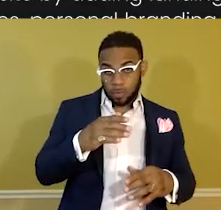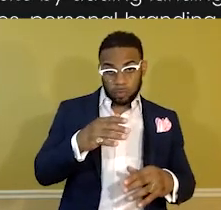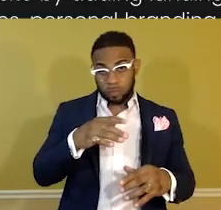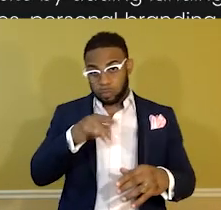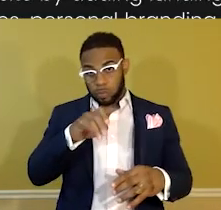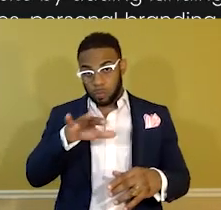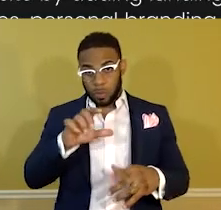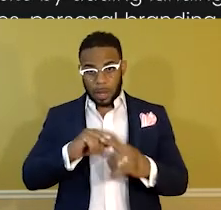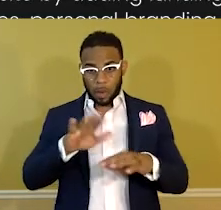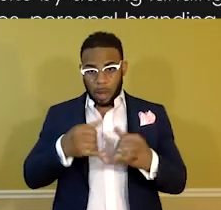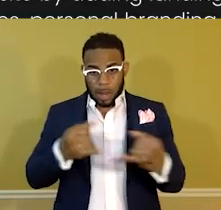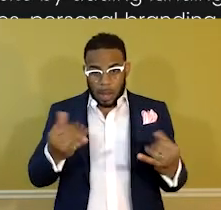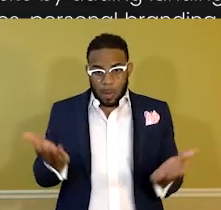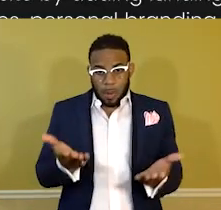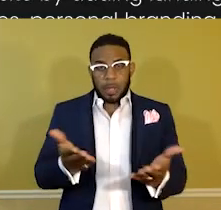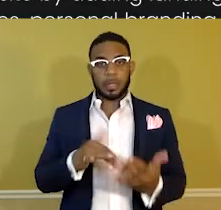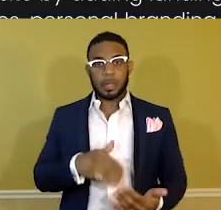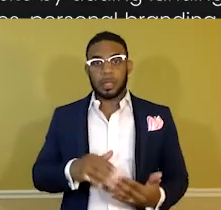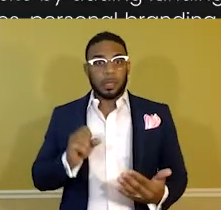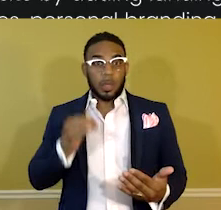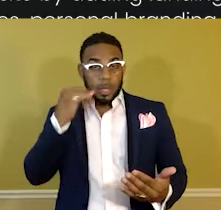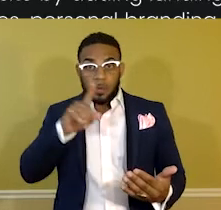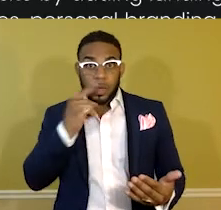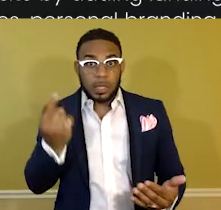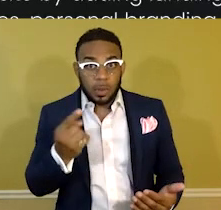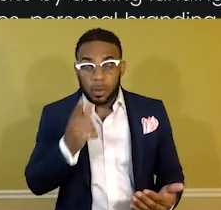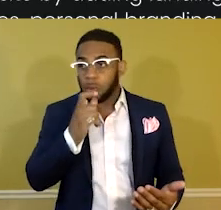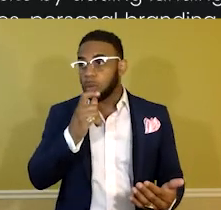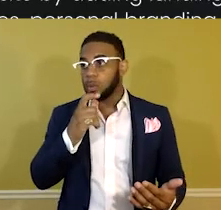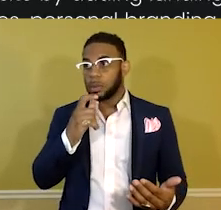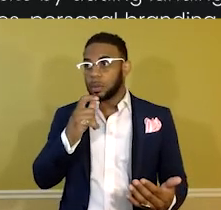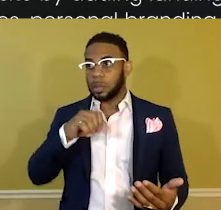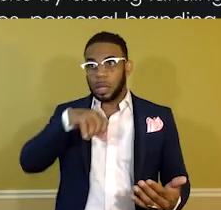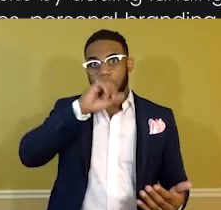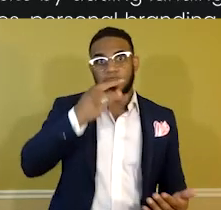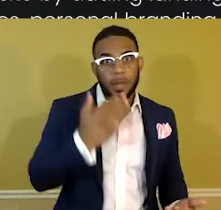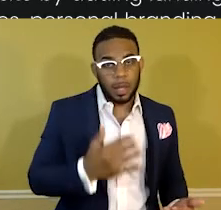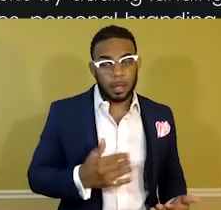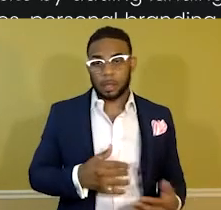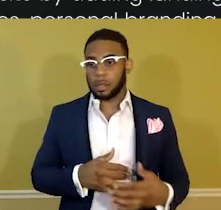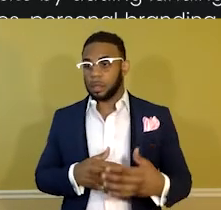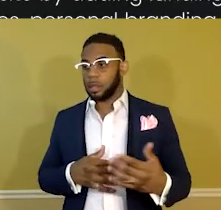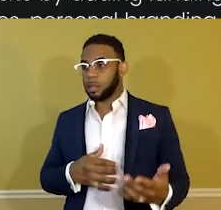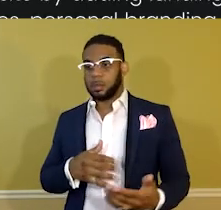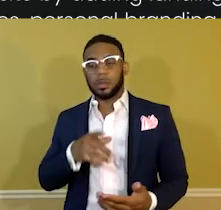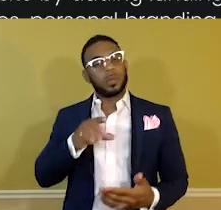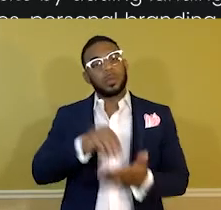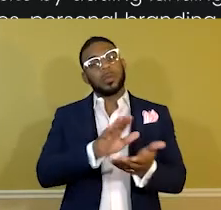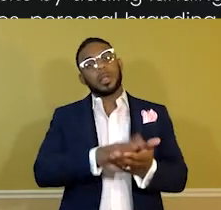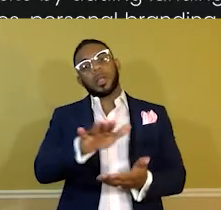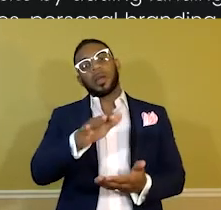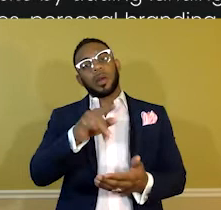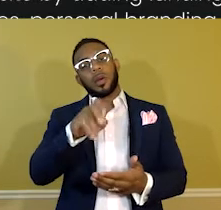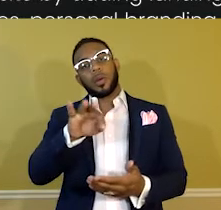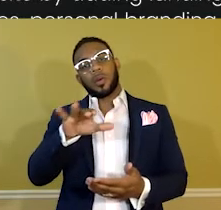your online presence. Um, so, you know, if you're someone who, you know, loves color, um, you put that into your